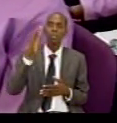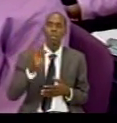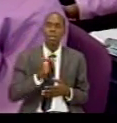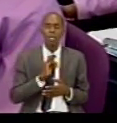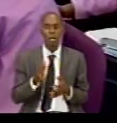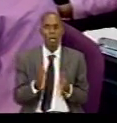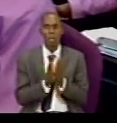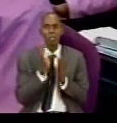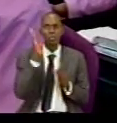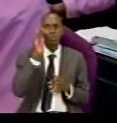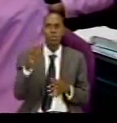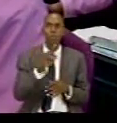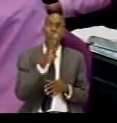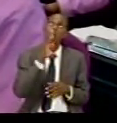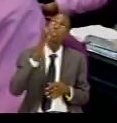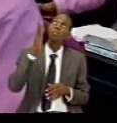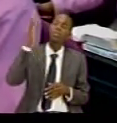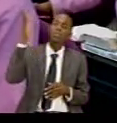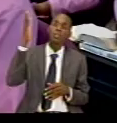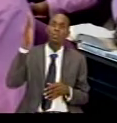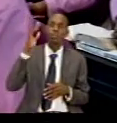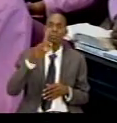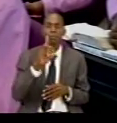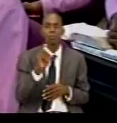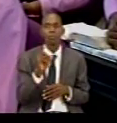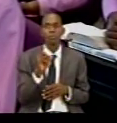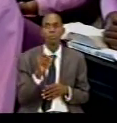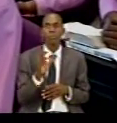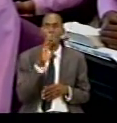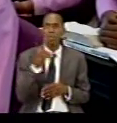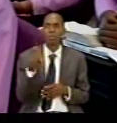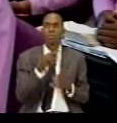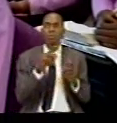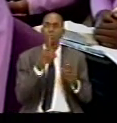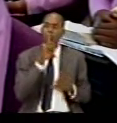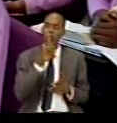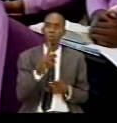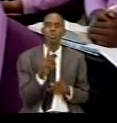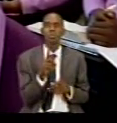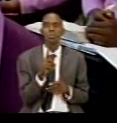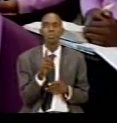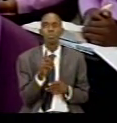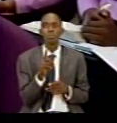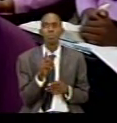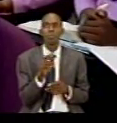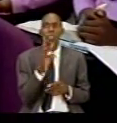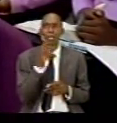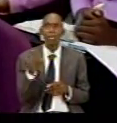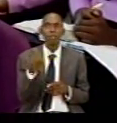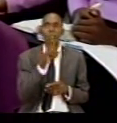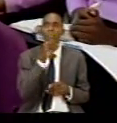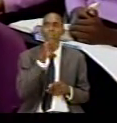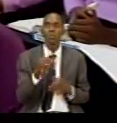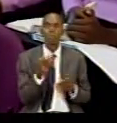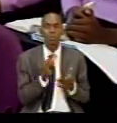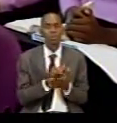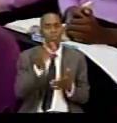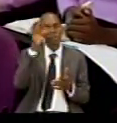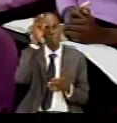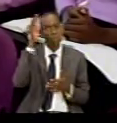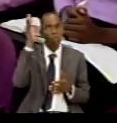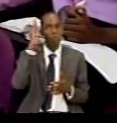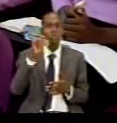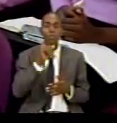said, will you be there? Are you very sure? Are you sure that Satan will not take you